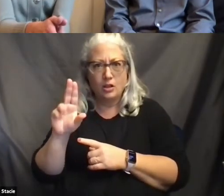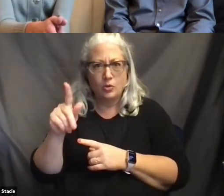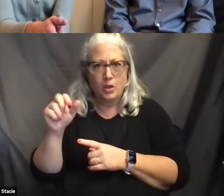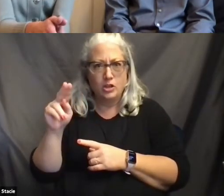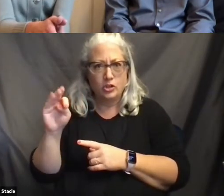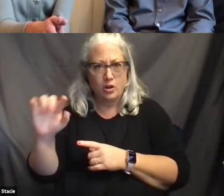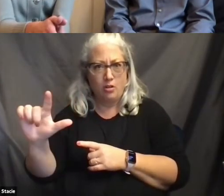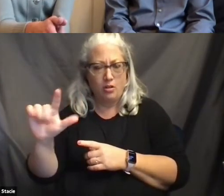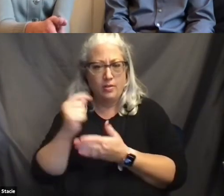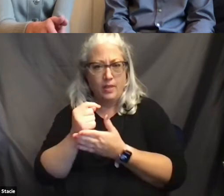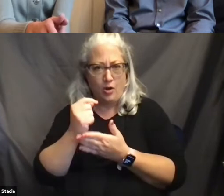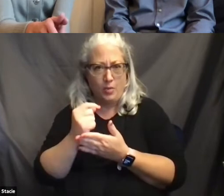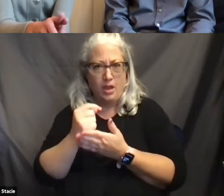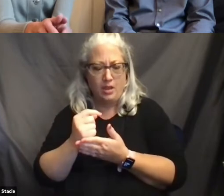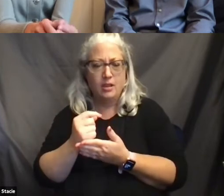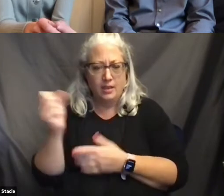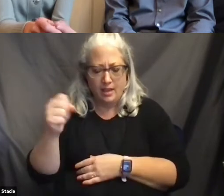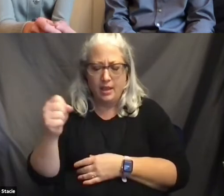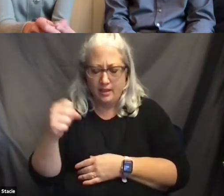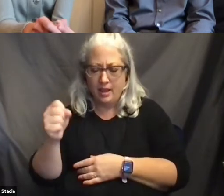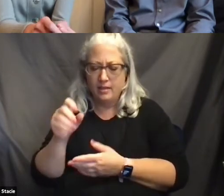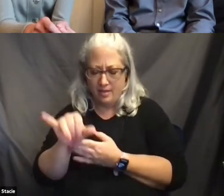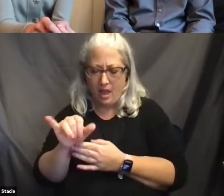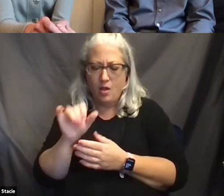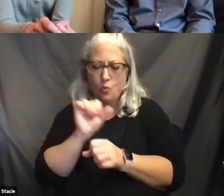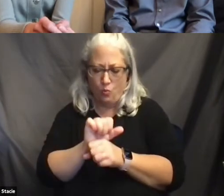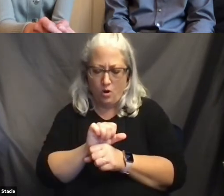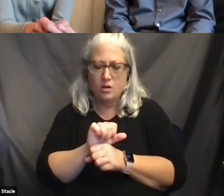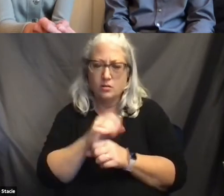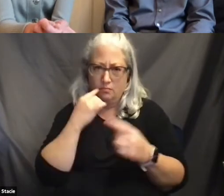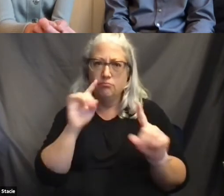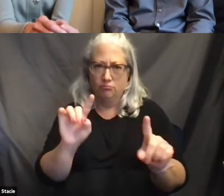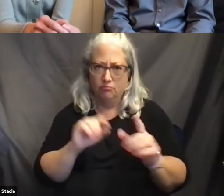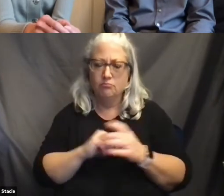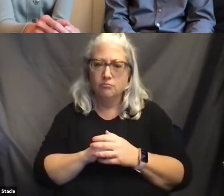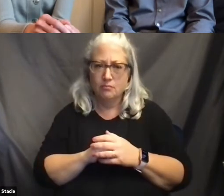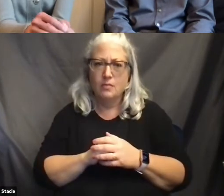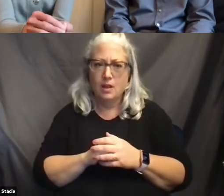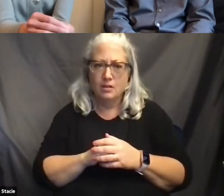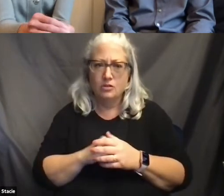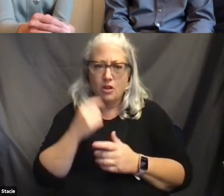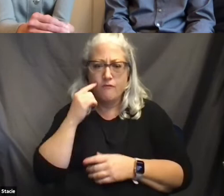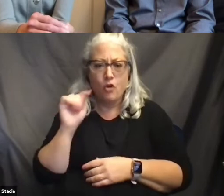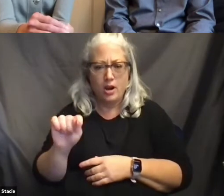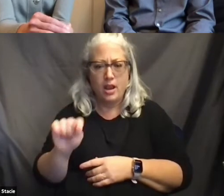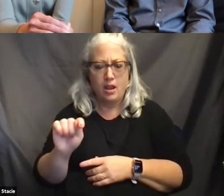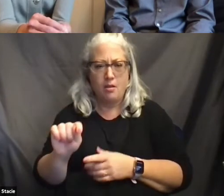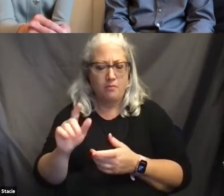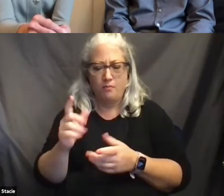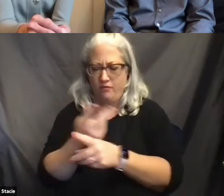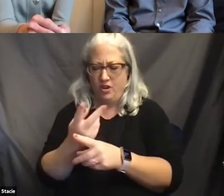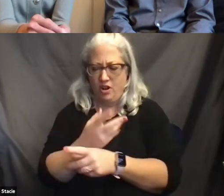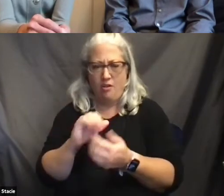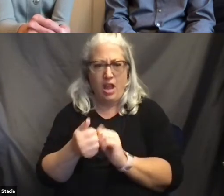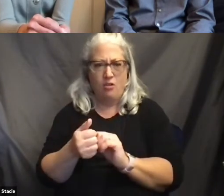therapy, and yeah, occupational therapy worked a lot, just as far as just him dealing with just how to deal with certain things,